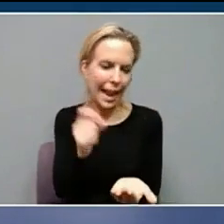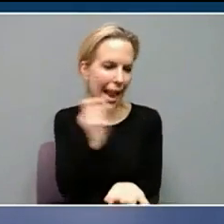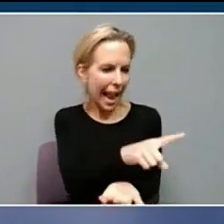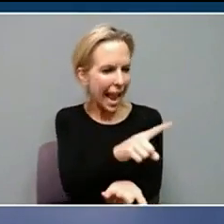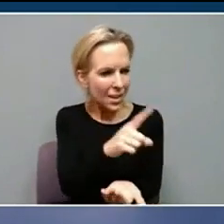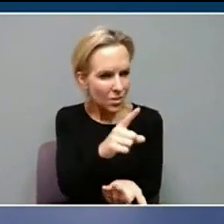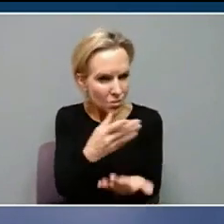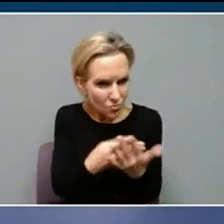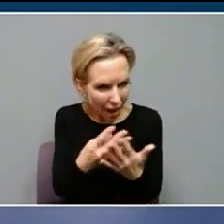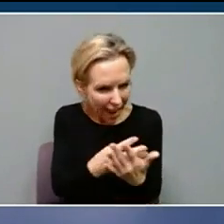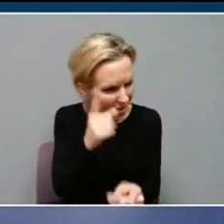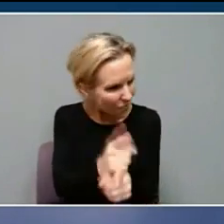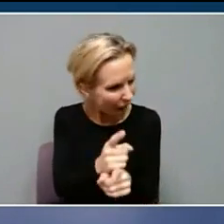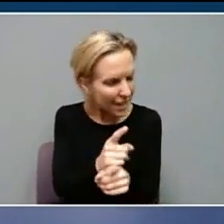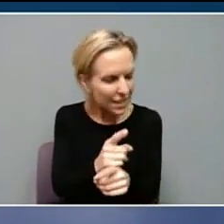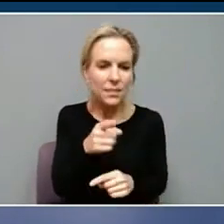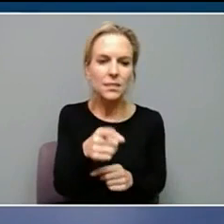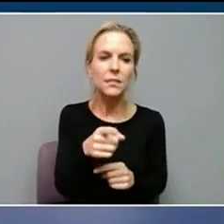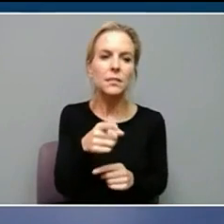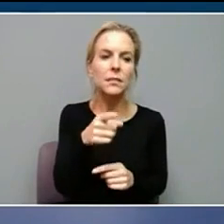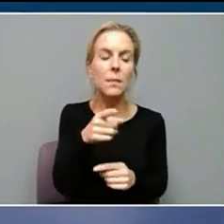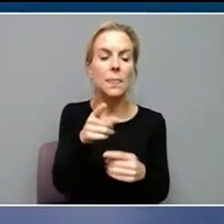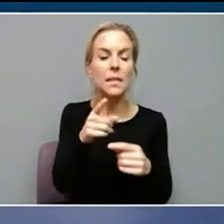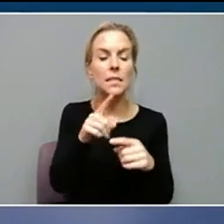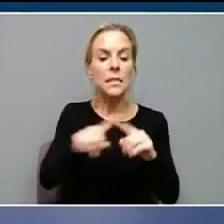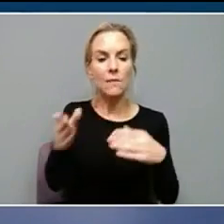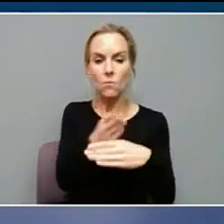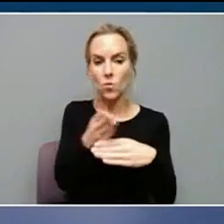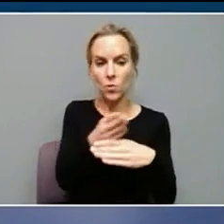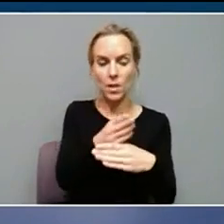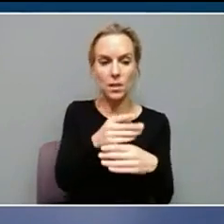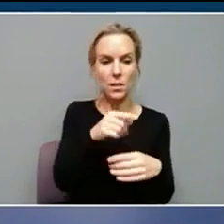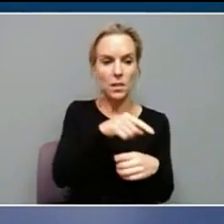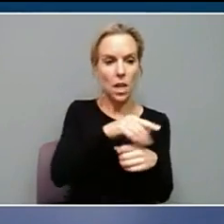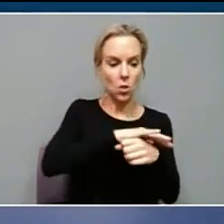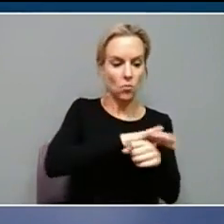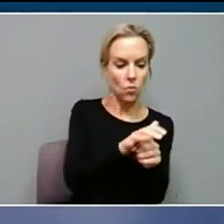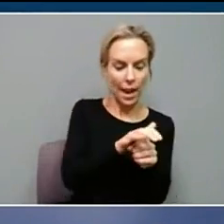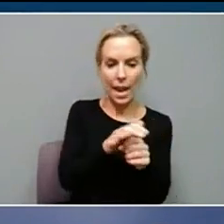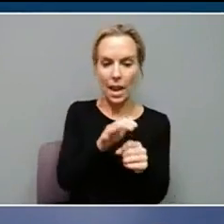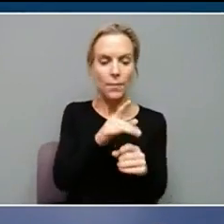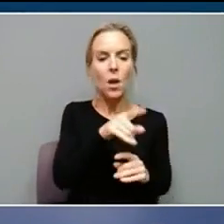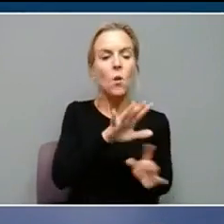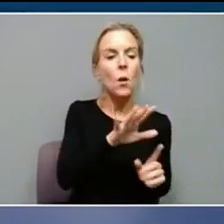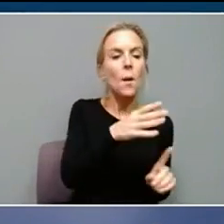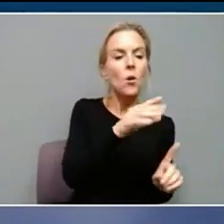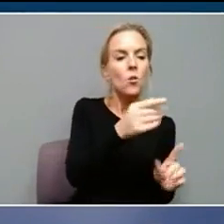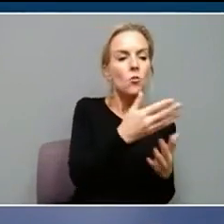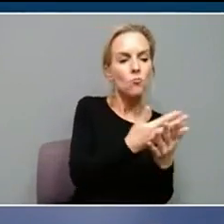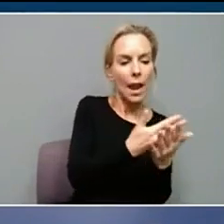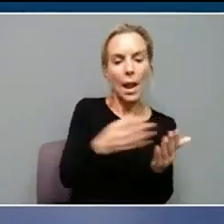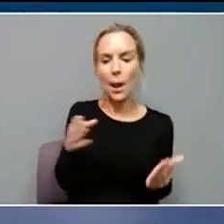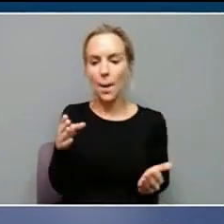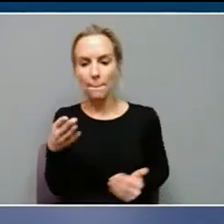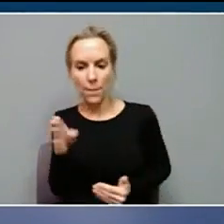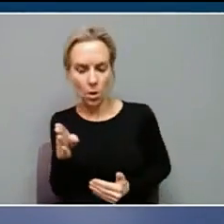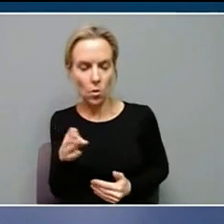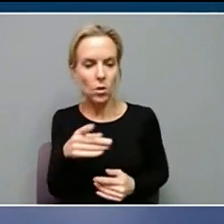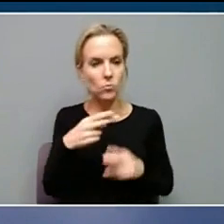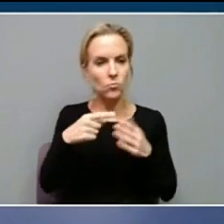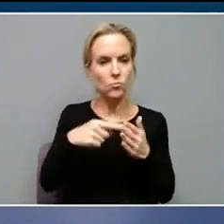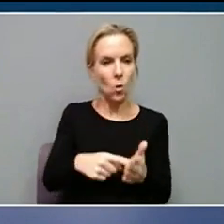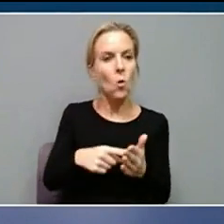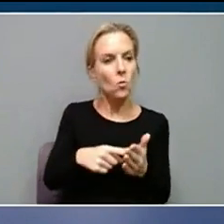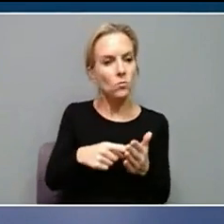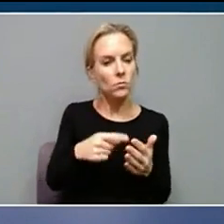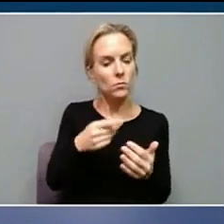Yep. The difference between the delta between the gray and the blue is how much better protected you are, vaccinated